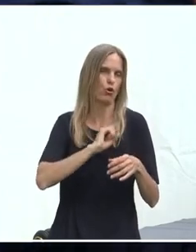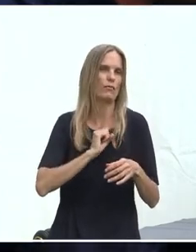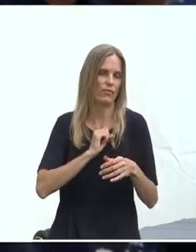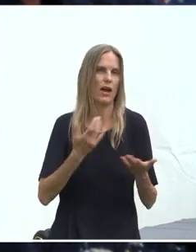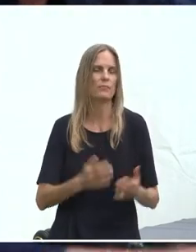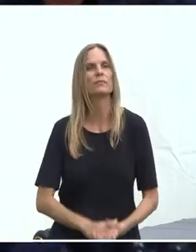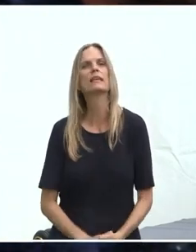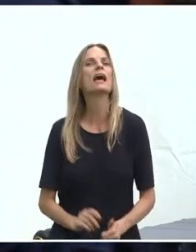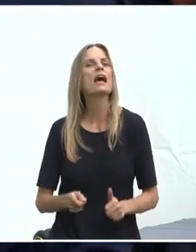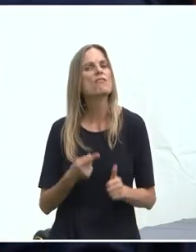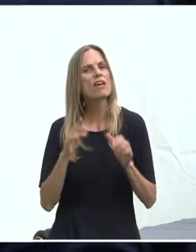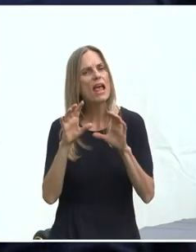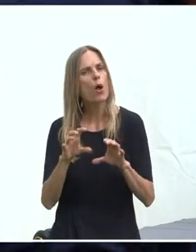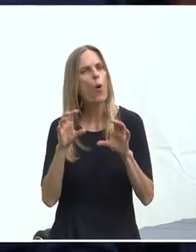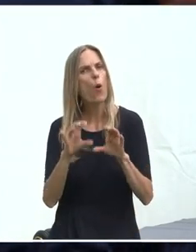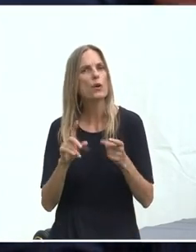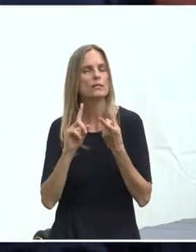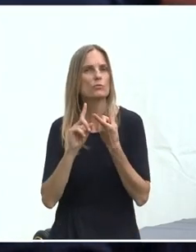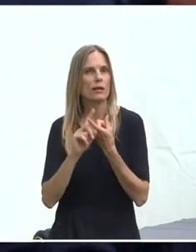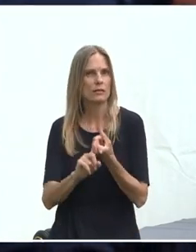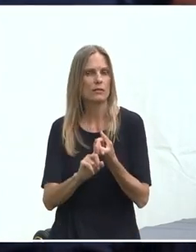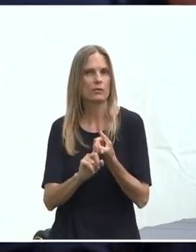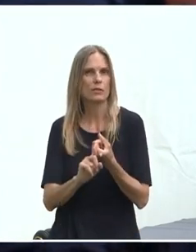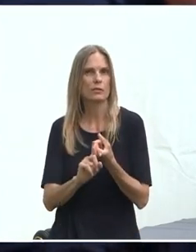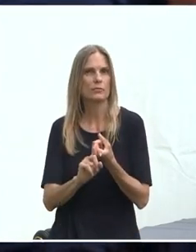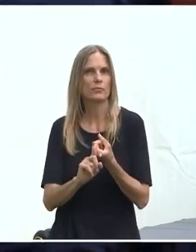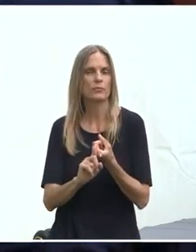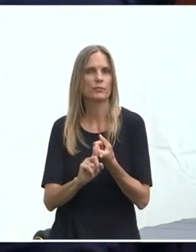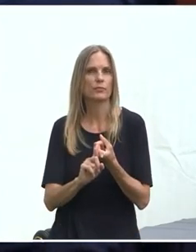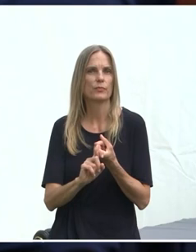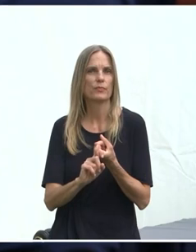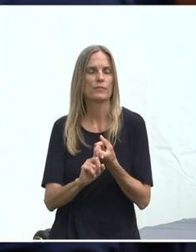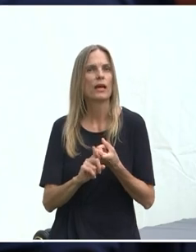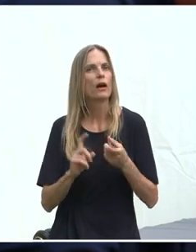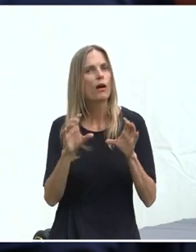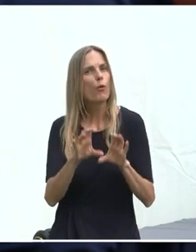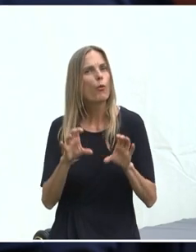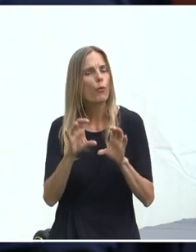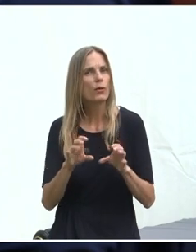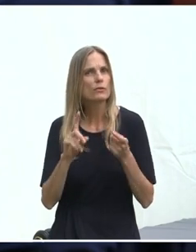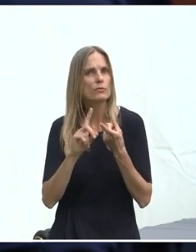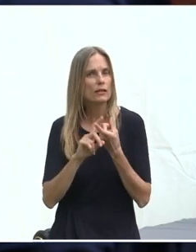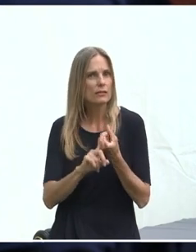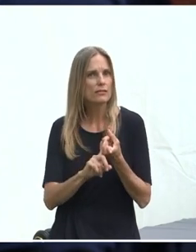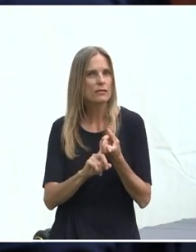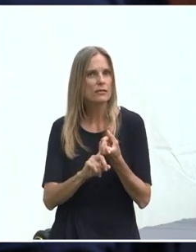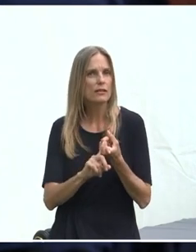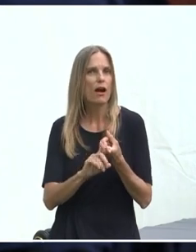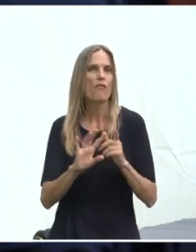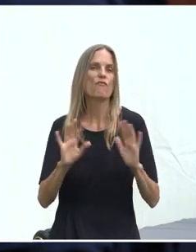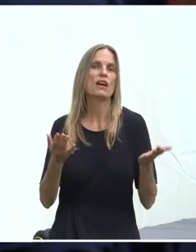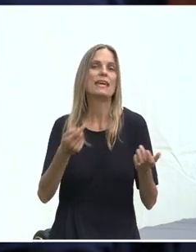caregiving, we haven't talked about that either, but a lot, but caregiving, men as caregivers